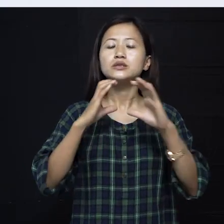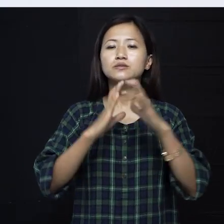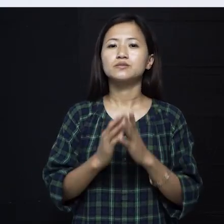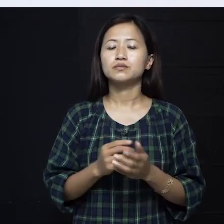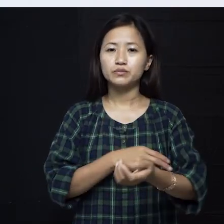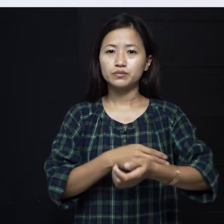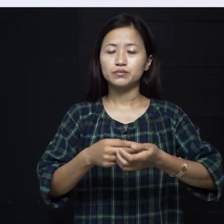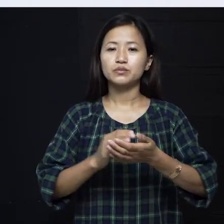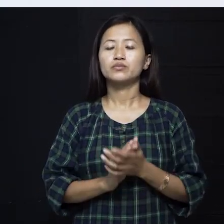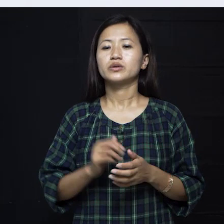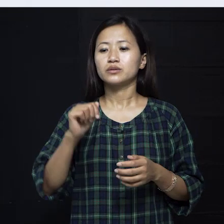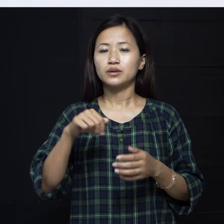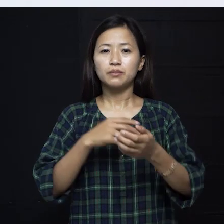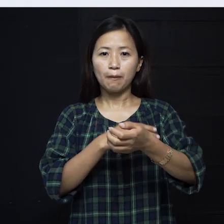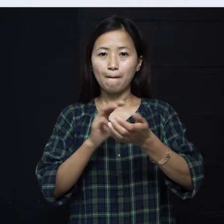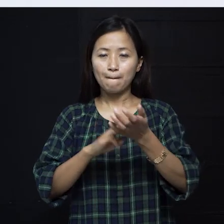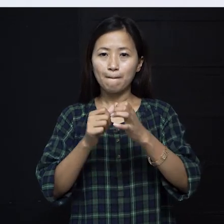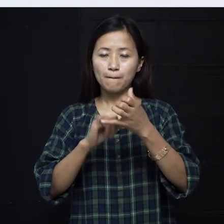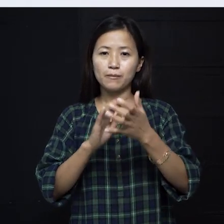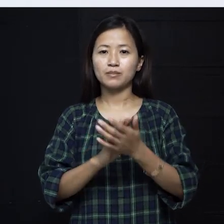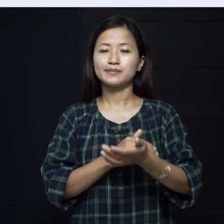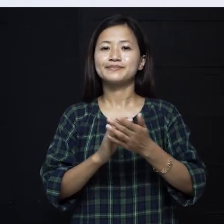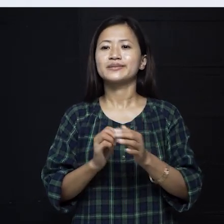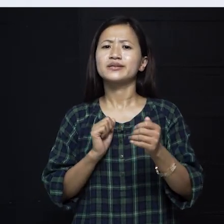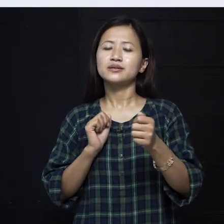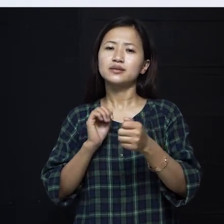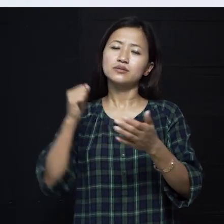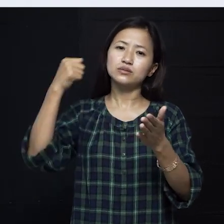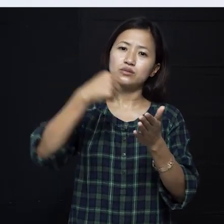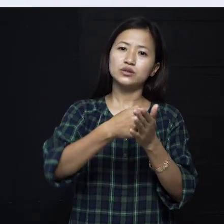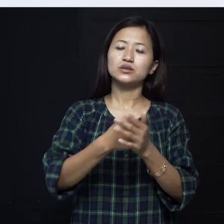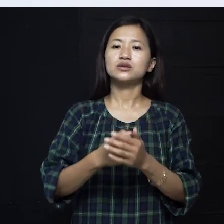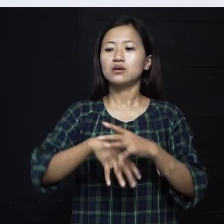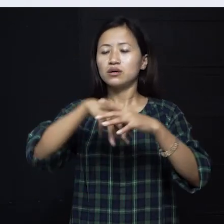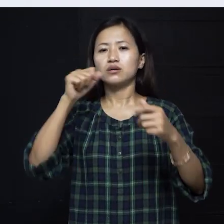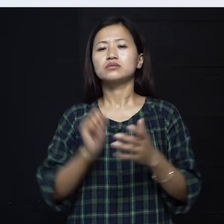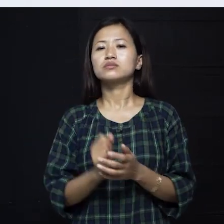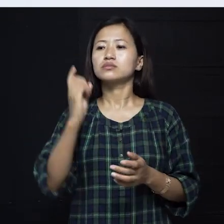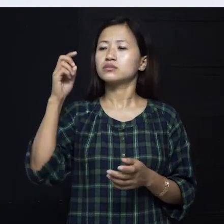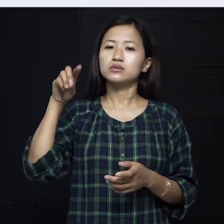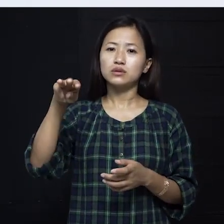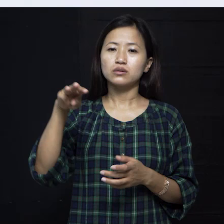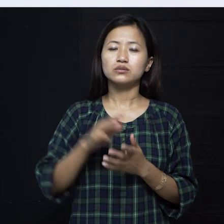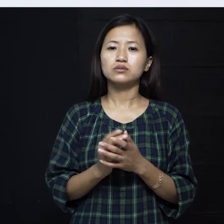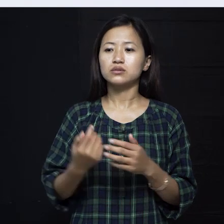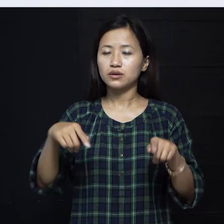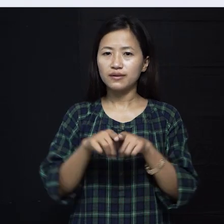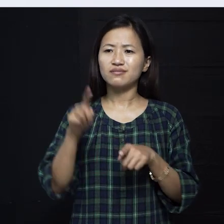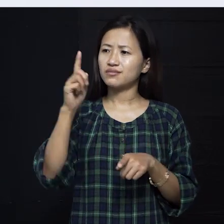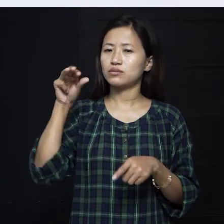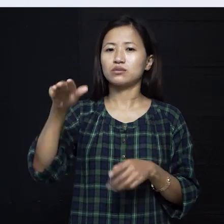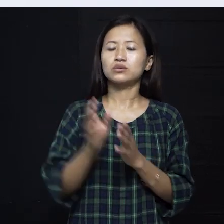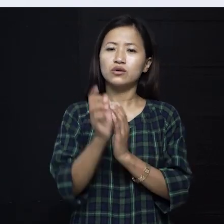by the name mass communication, it means it can reach out to thousands and thousands of people. It is reaching out to thousands